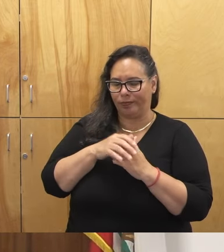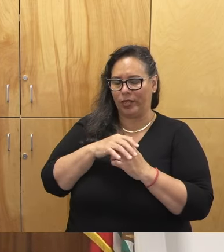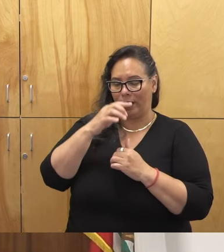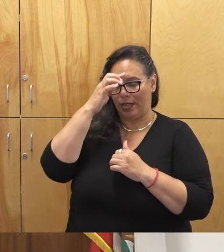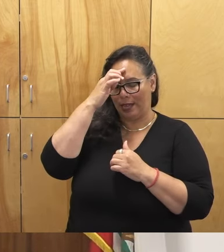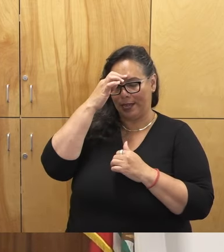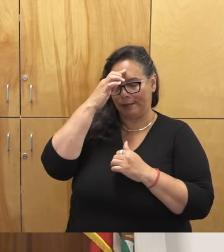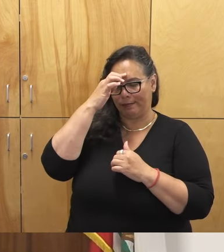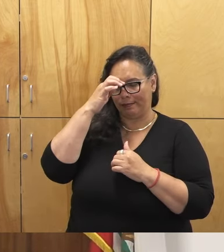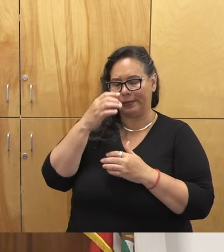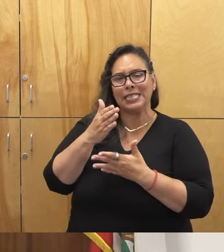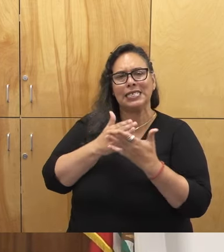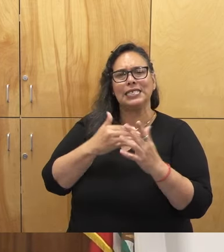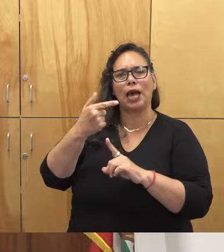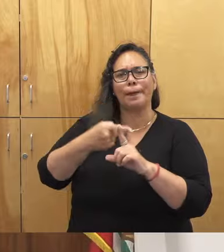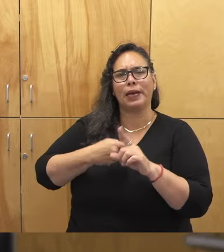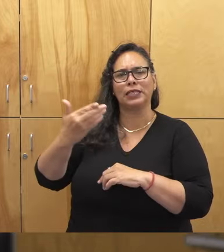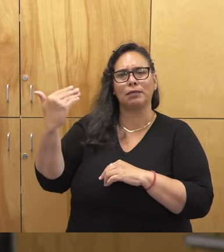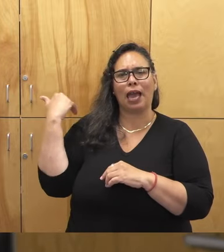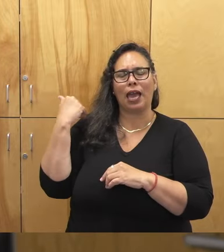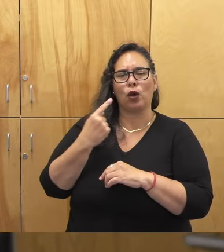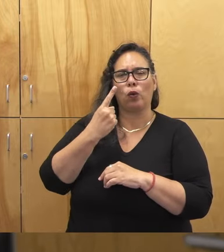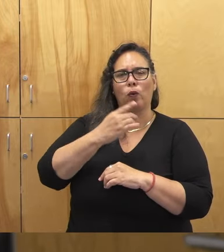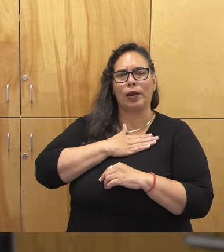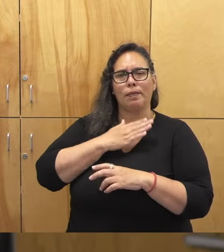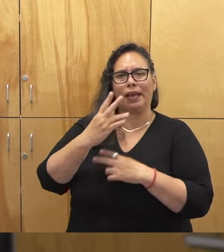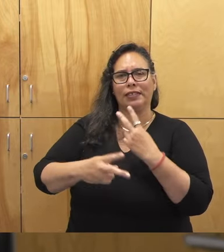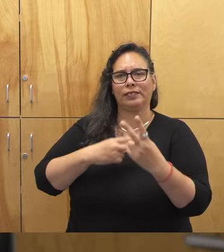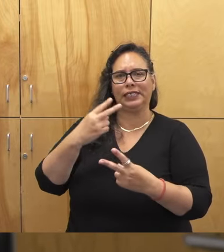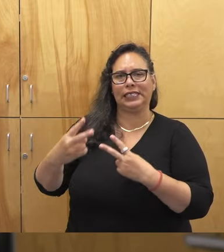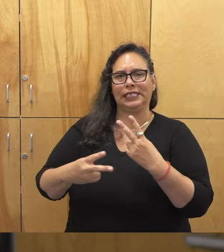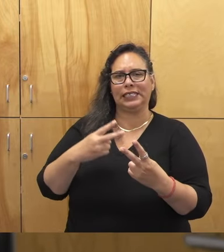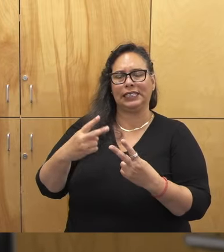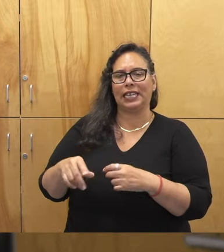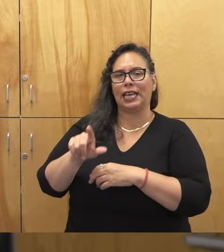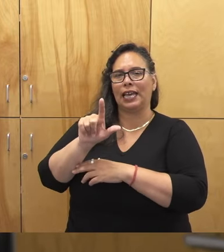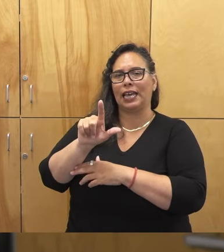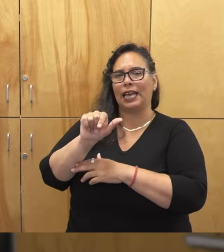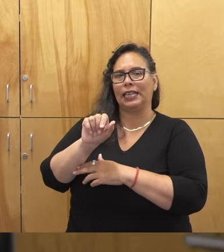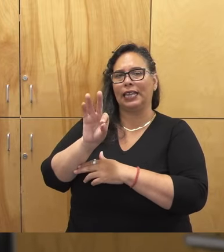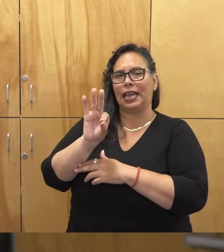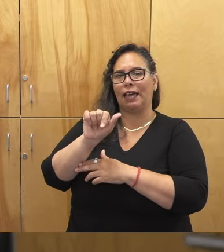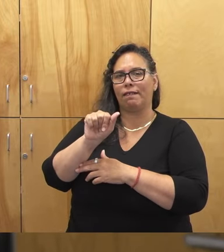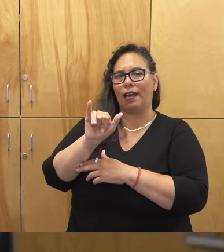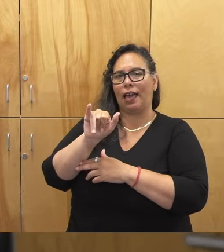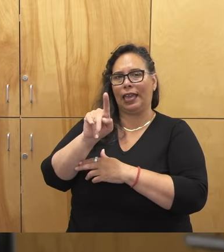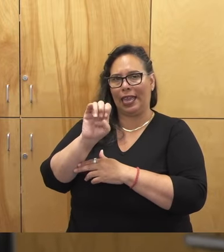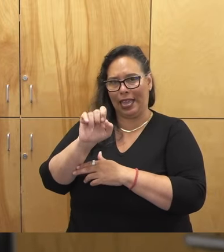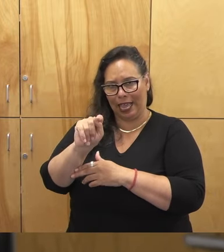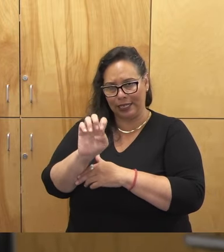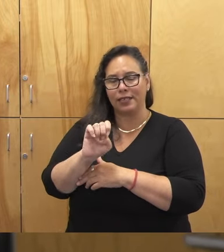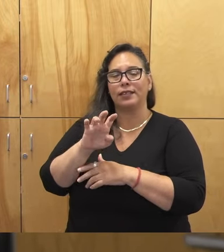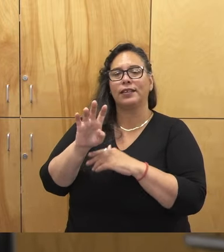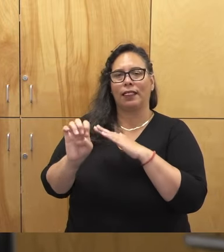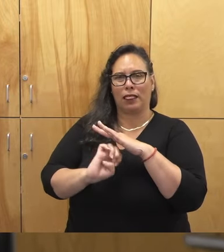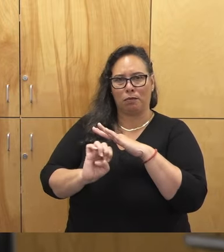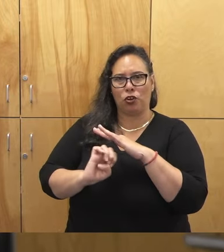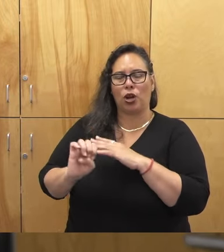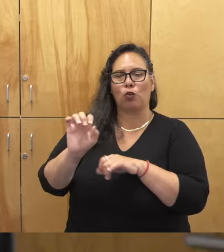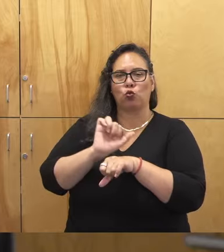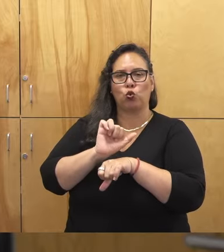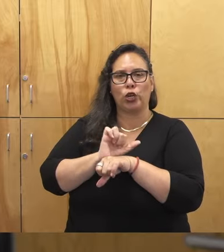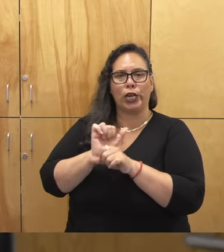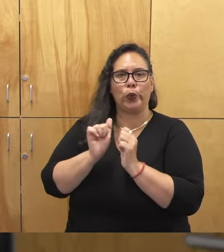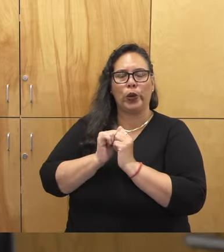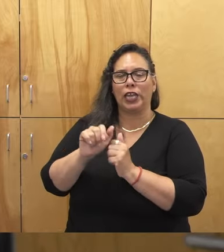some months back was one of my visits over at Lafayette and how I was working with some of our TOSAs